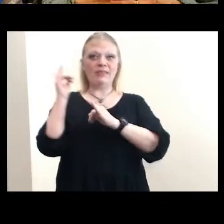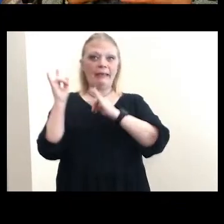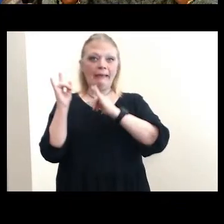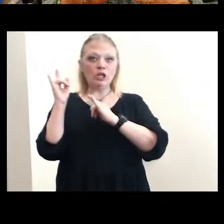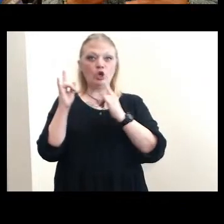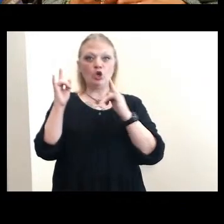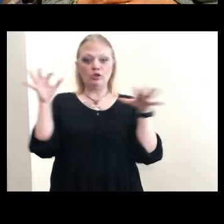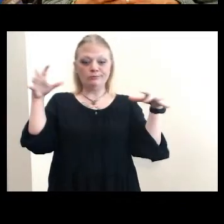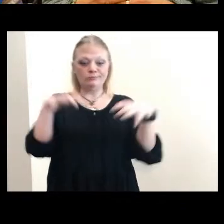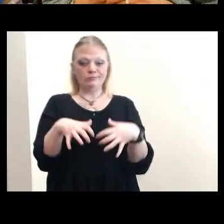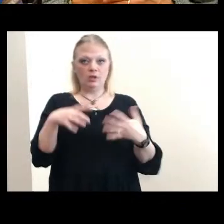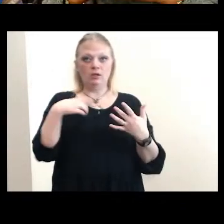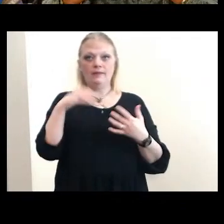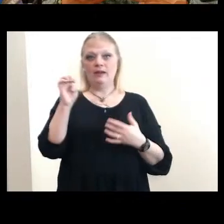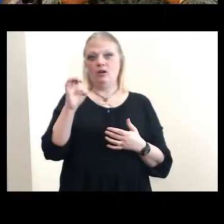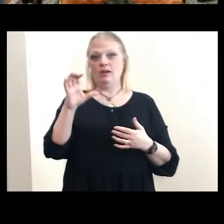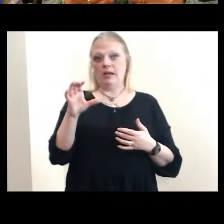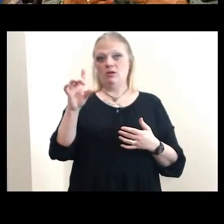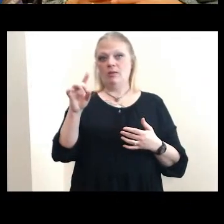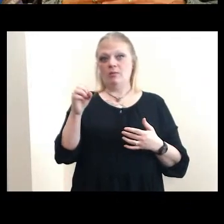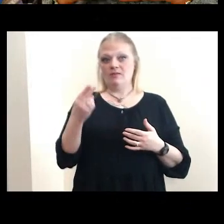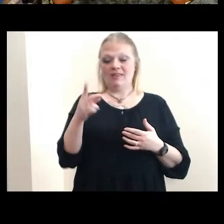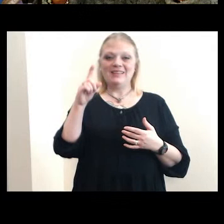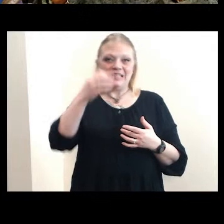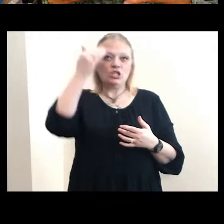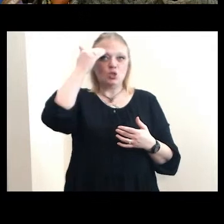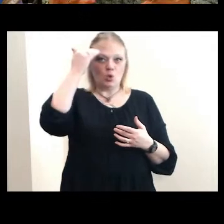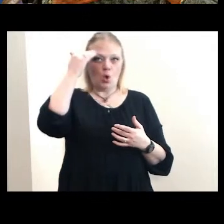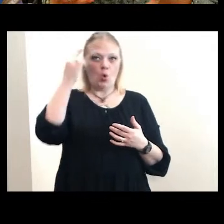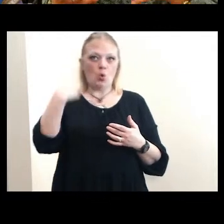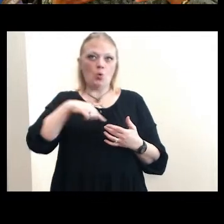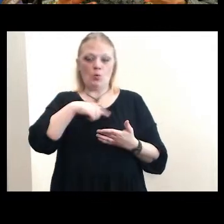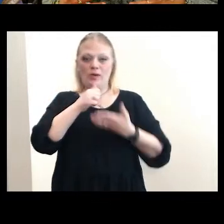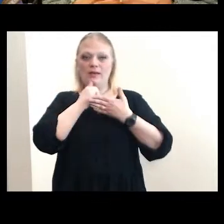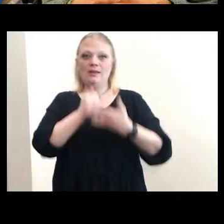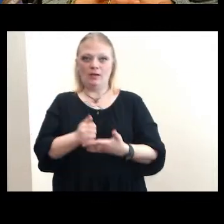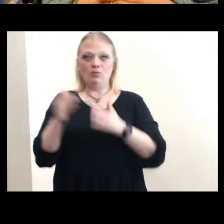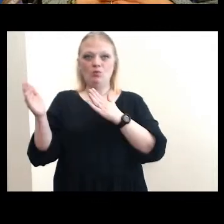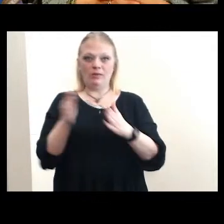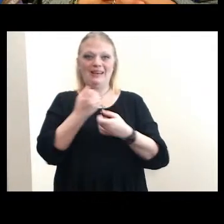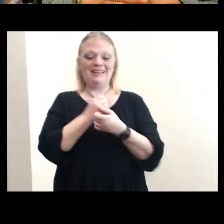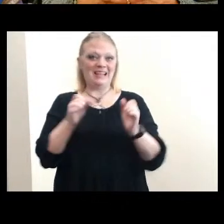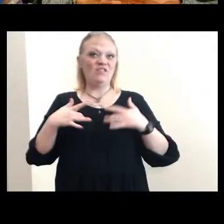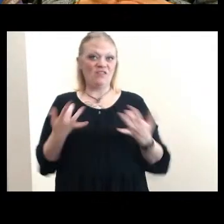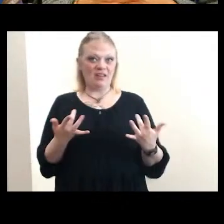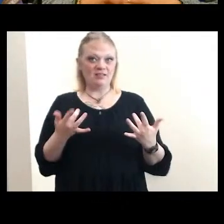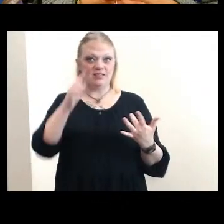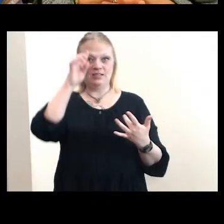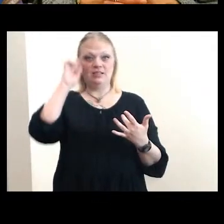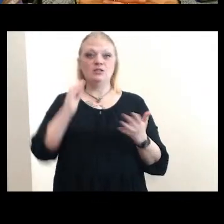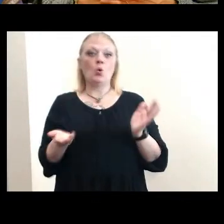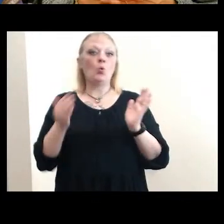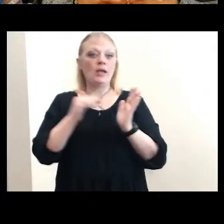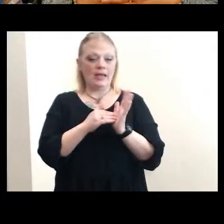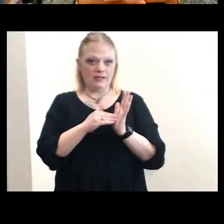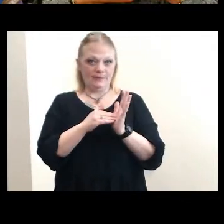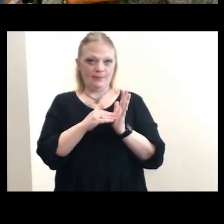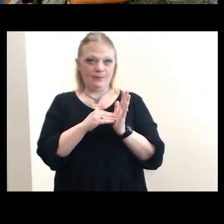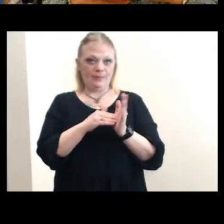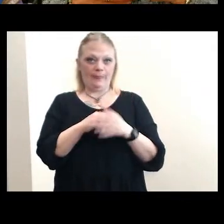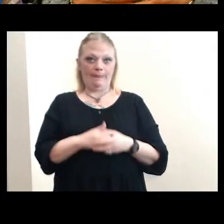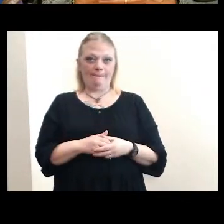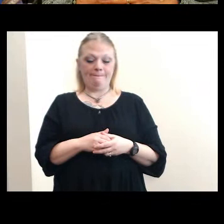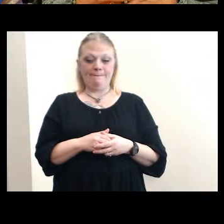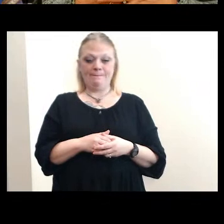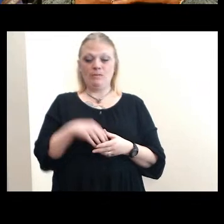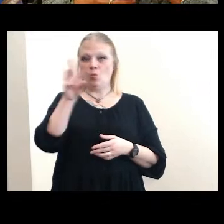gatherings, the Erie County Health Department needs to know about it so we can help you plan a safe event. So again, if you